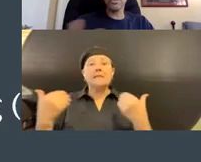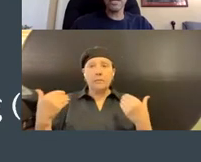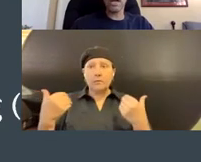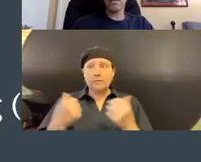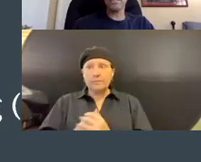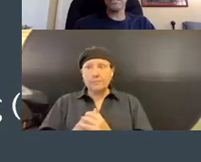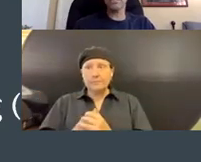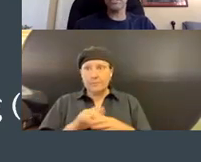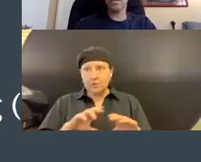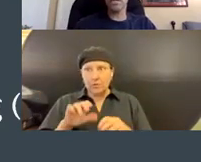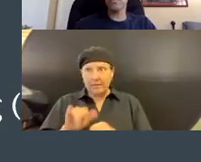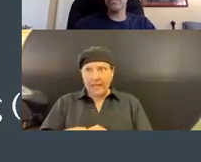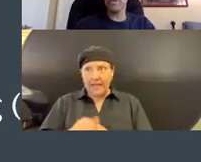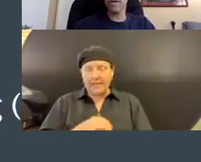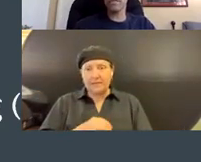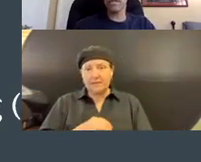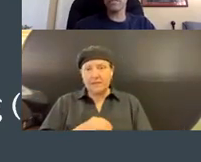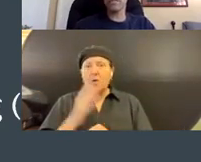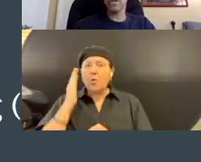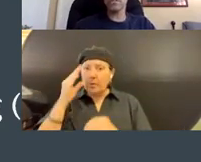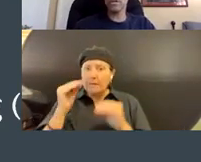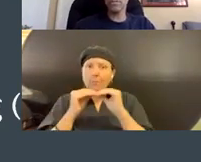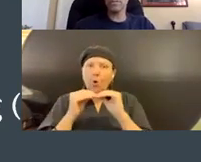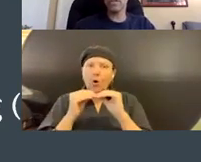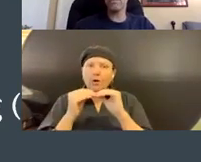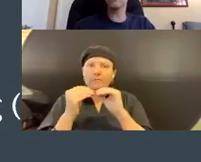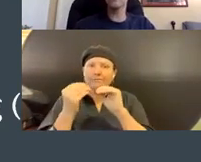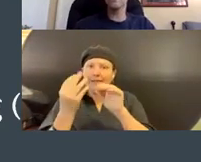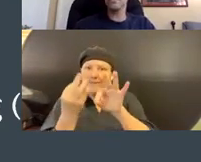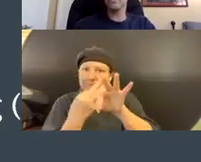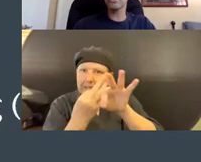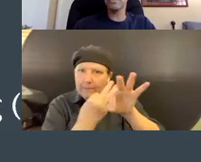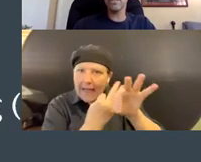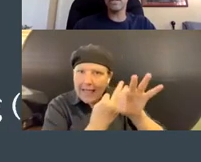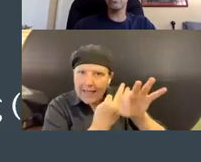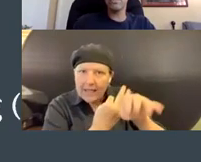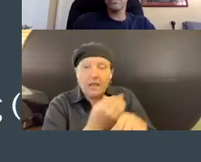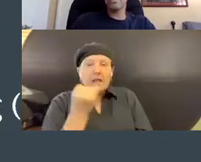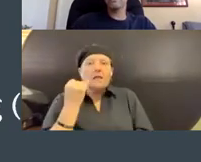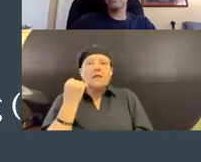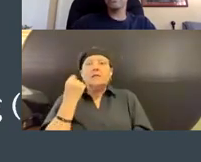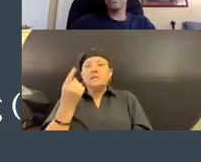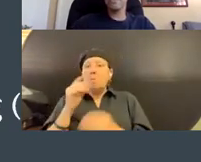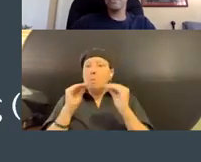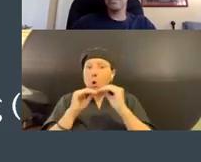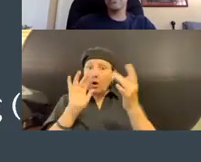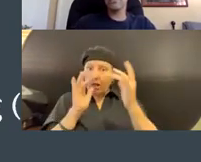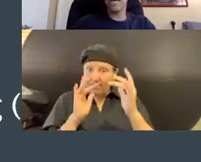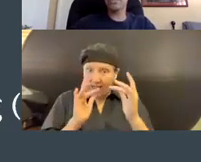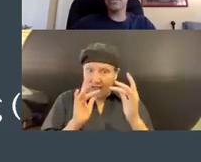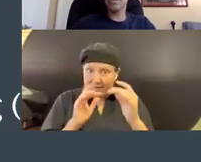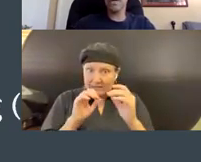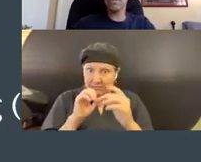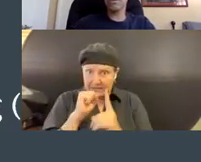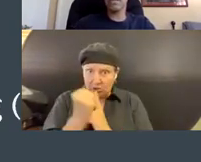doing that, obviously there's going to be a lot more feedback as you hear me talking about the teachers being online more. So you should see some